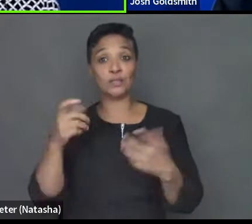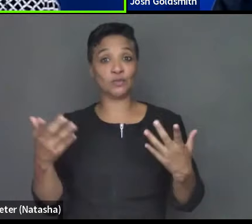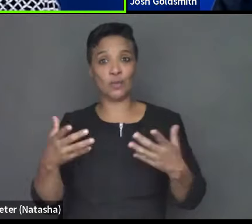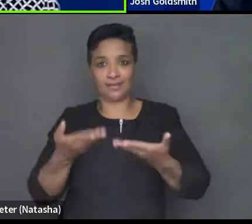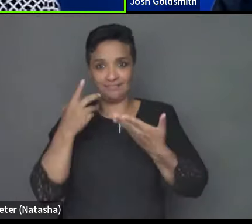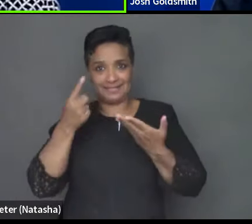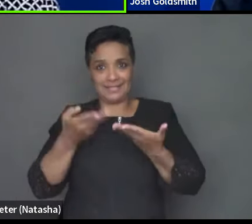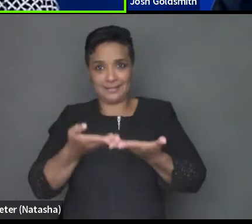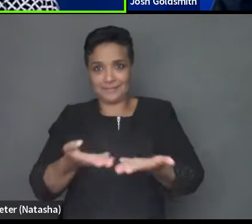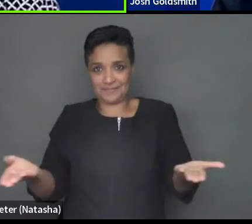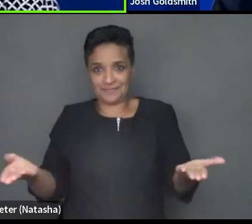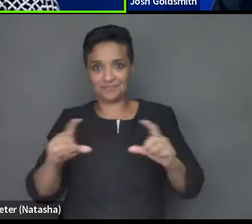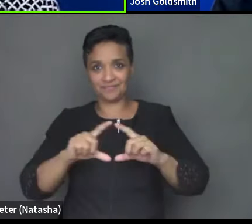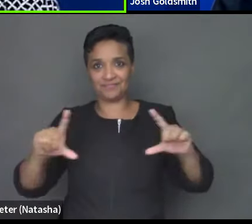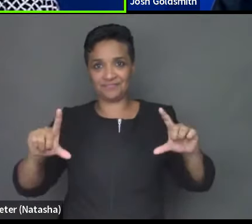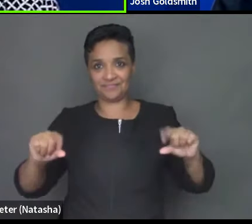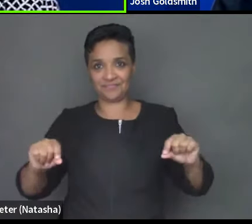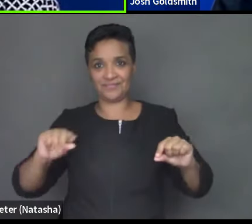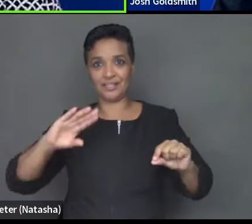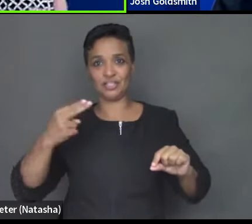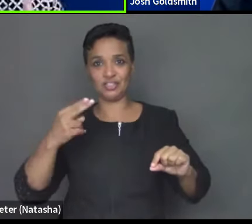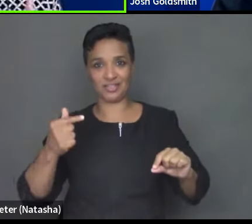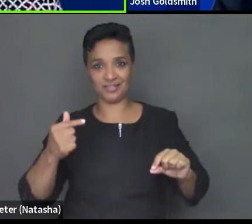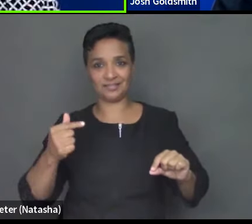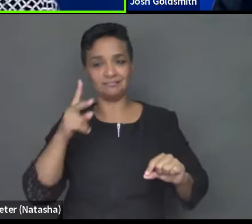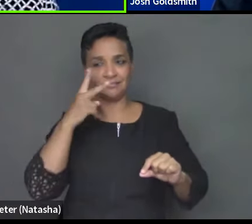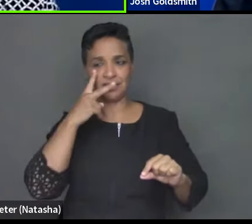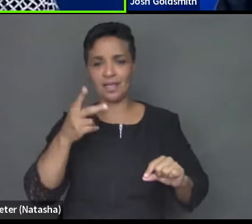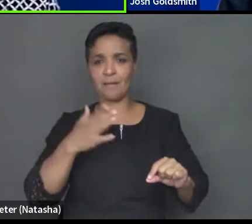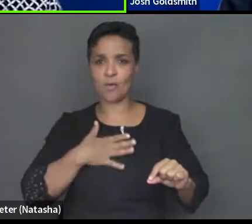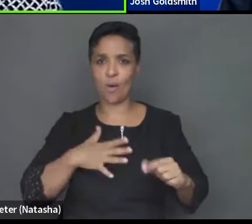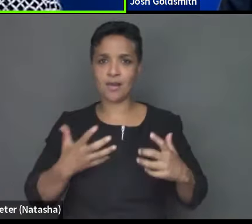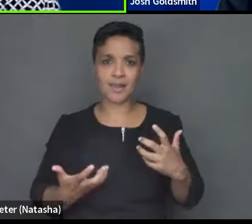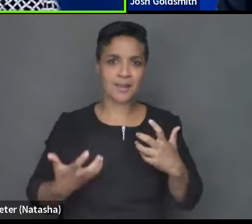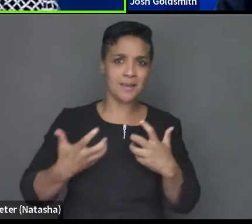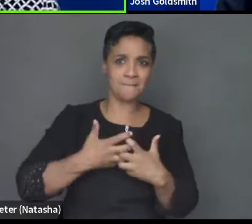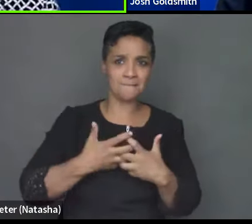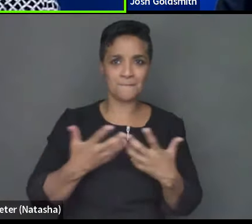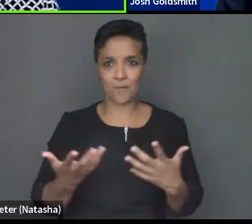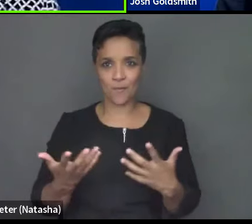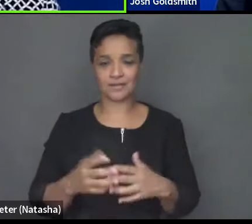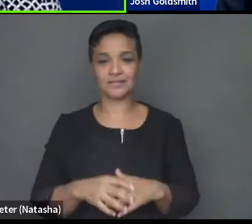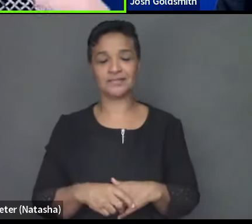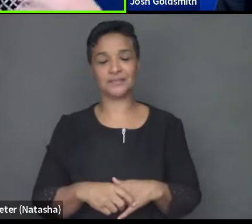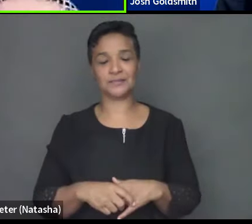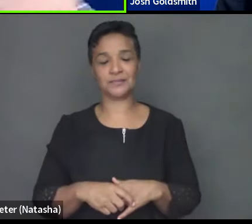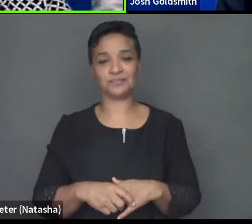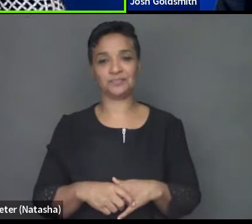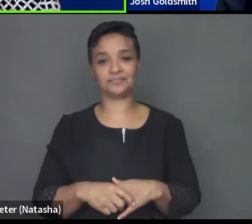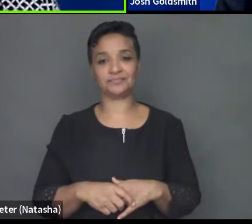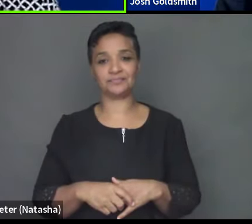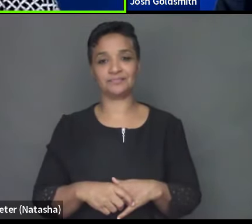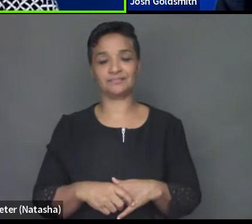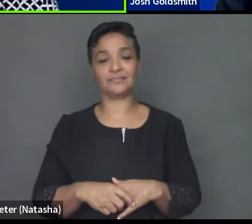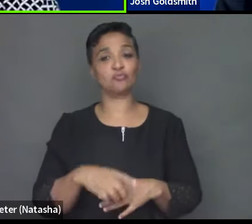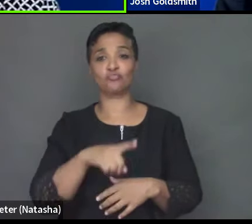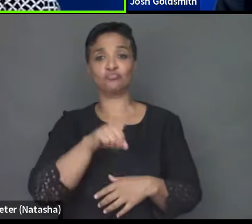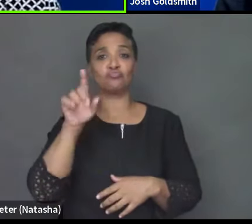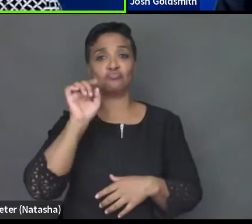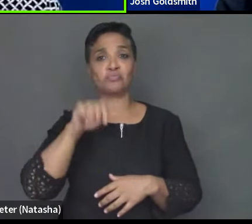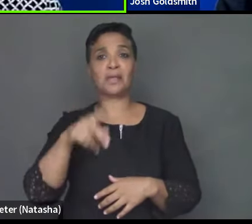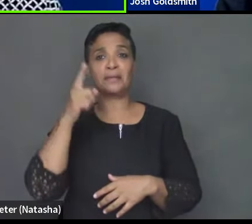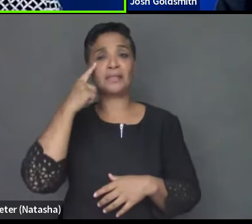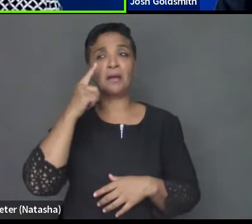you decide the best presentations to attend live or on the days of the summit. Again, you can always rewatch